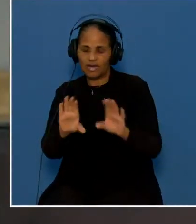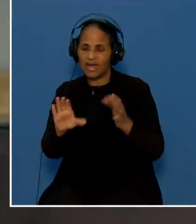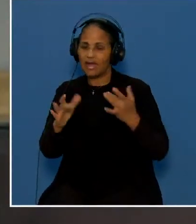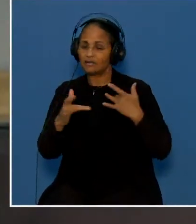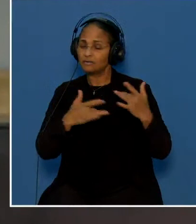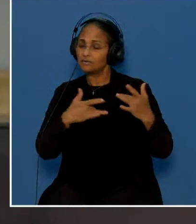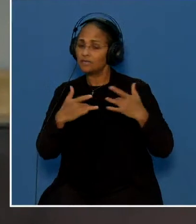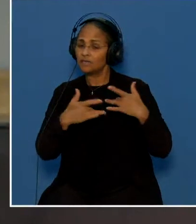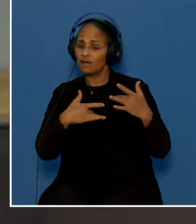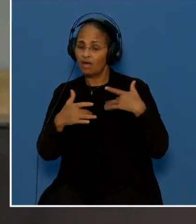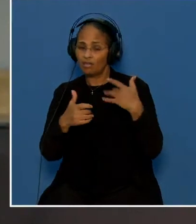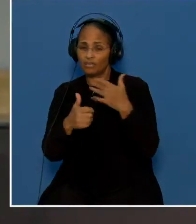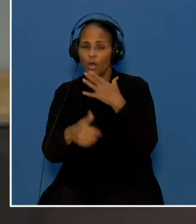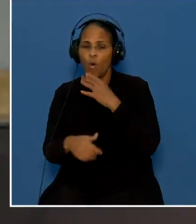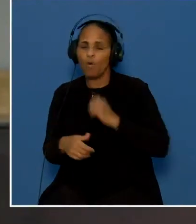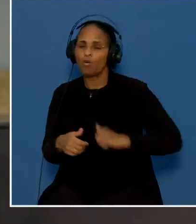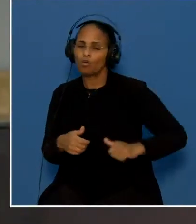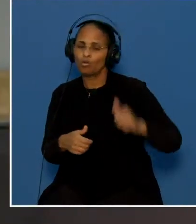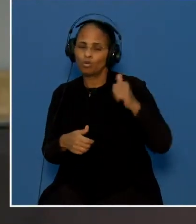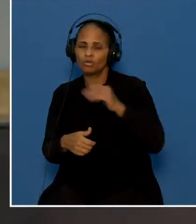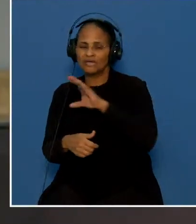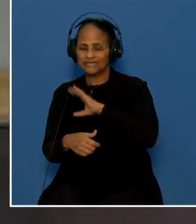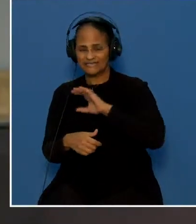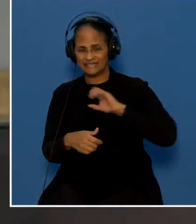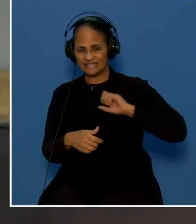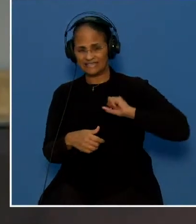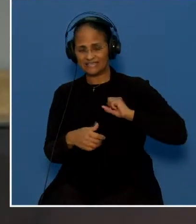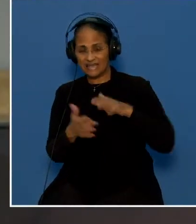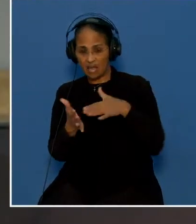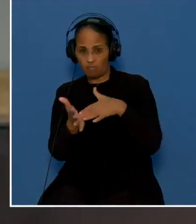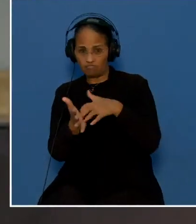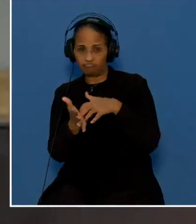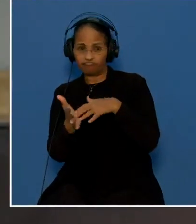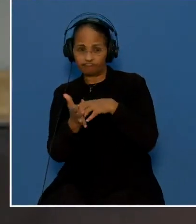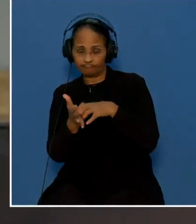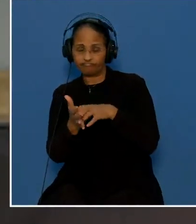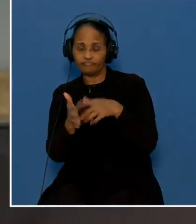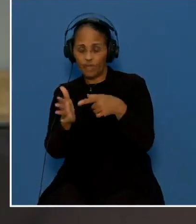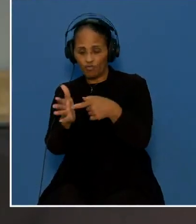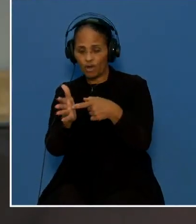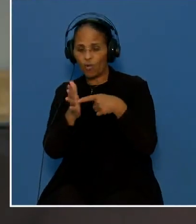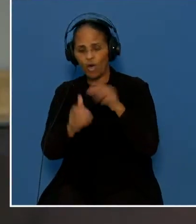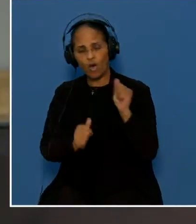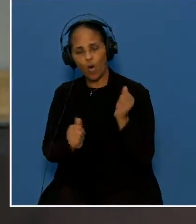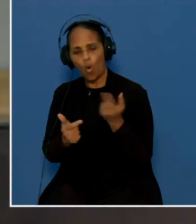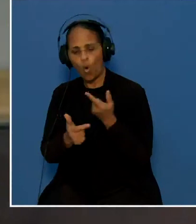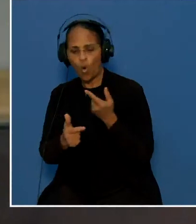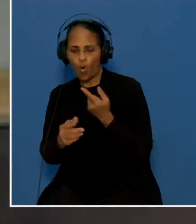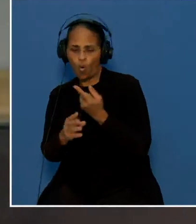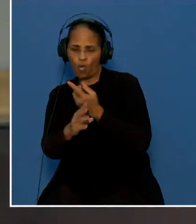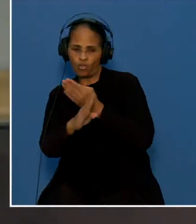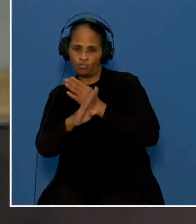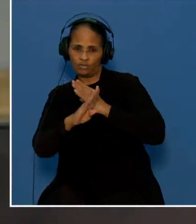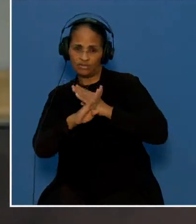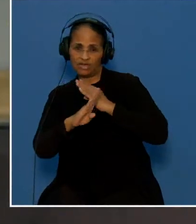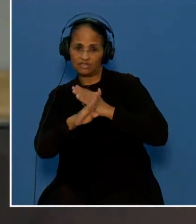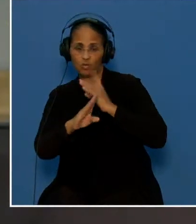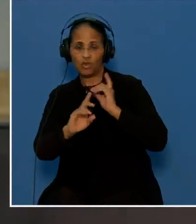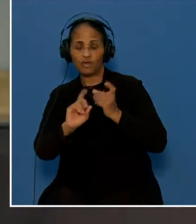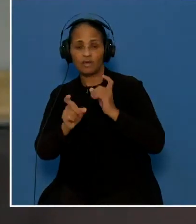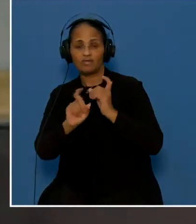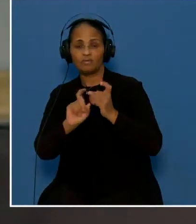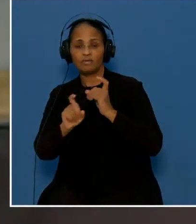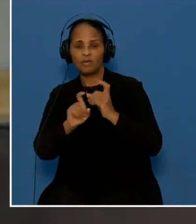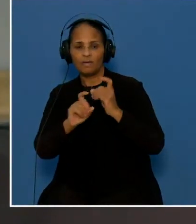family members and the medically vulnerable. Our vulnerable populations require all the protection that we can possibly give them